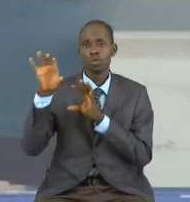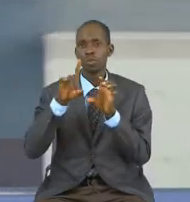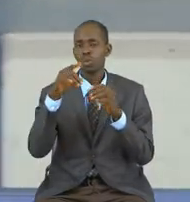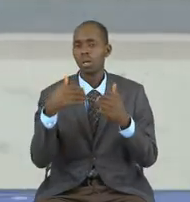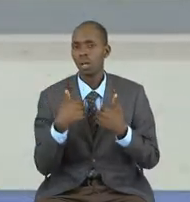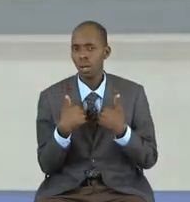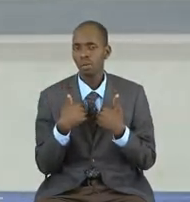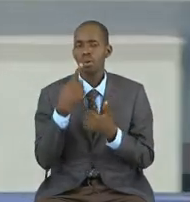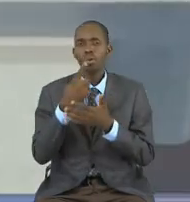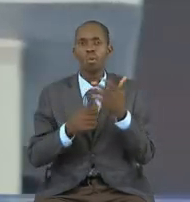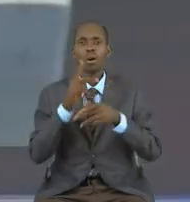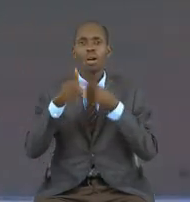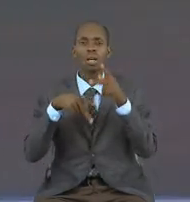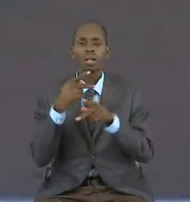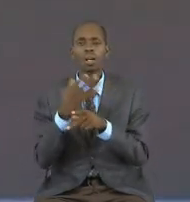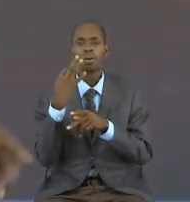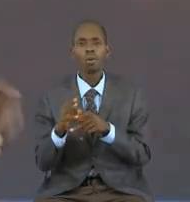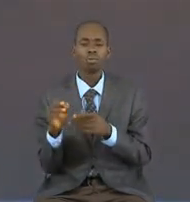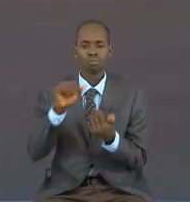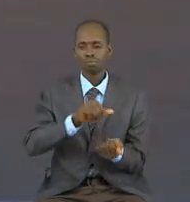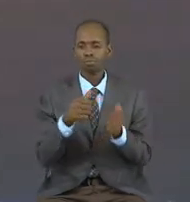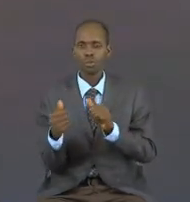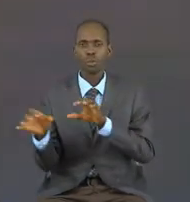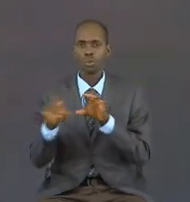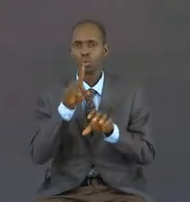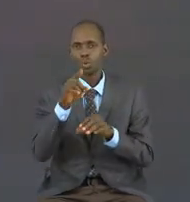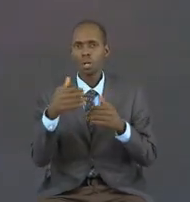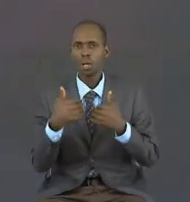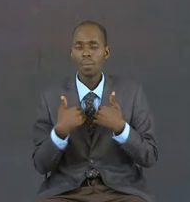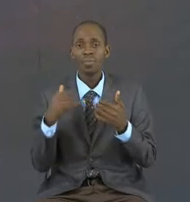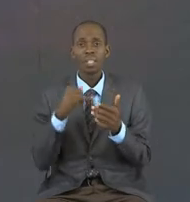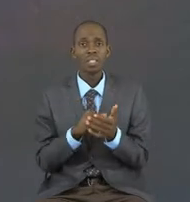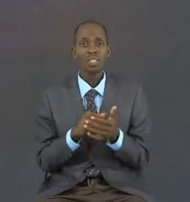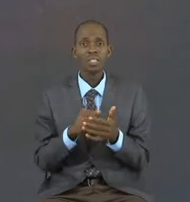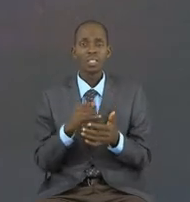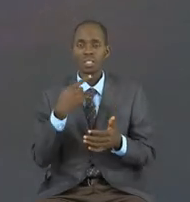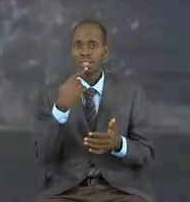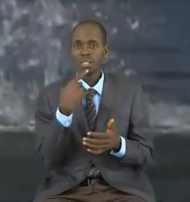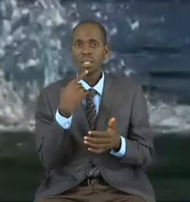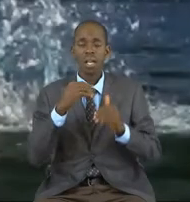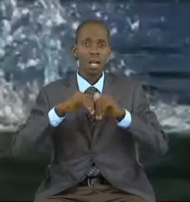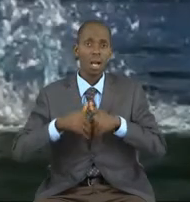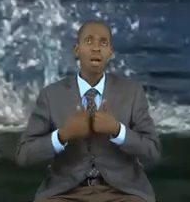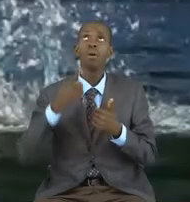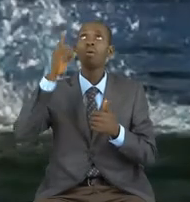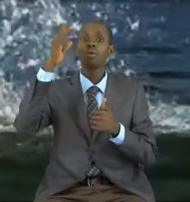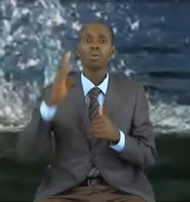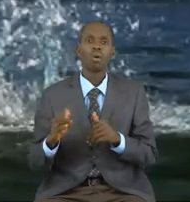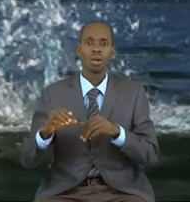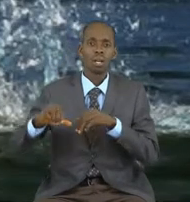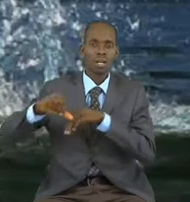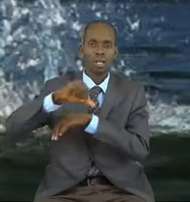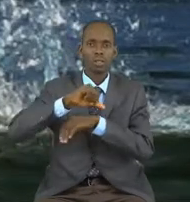kind of baptism do you have? It says how God anointed Jesus